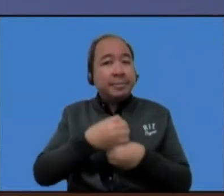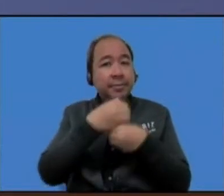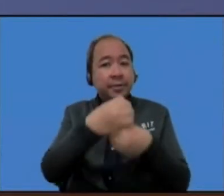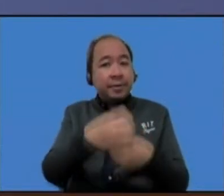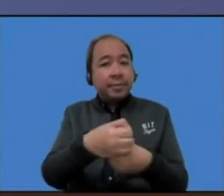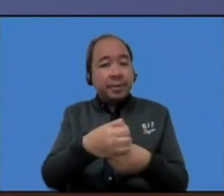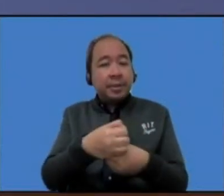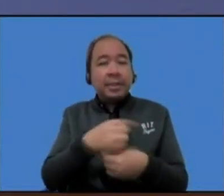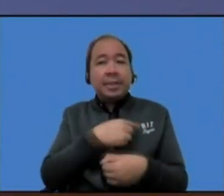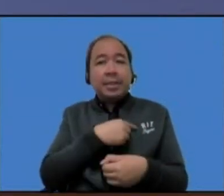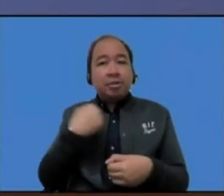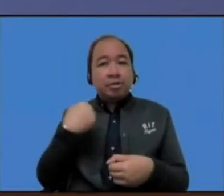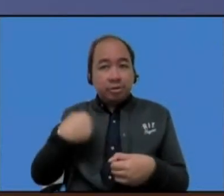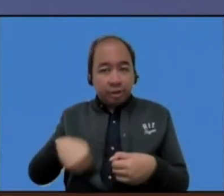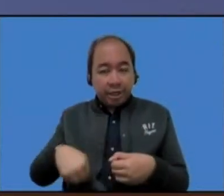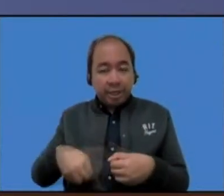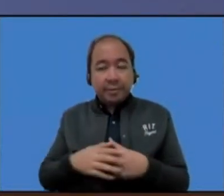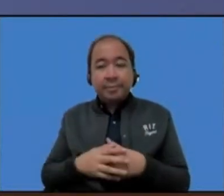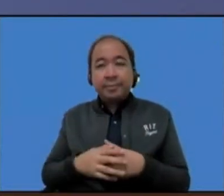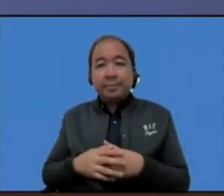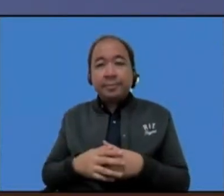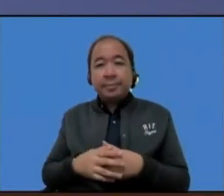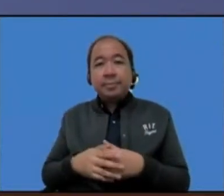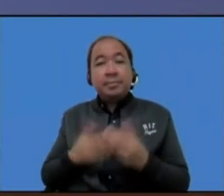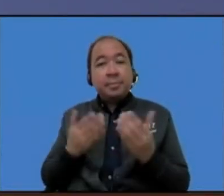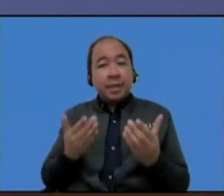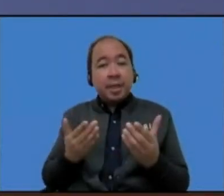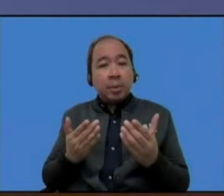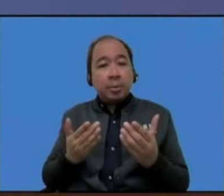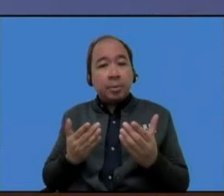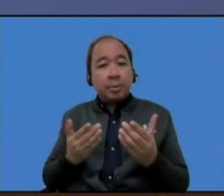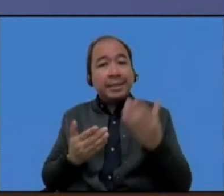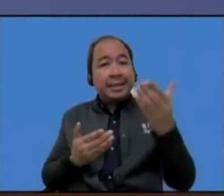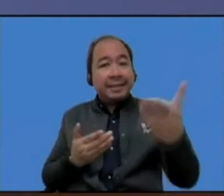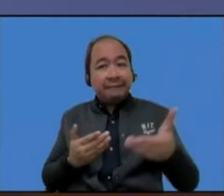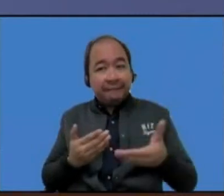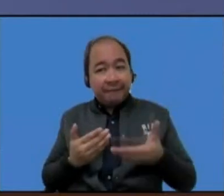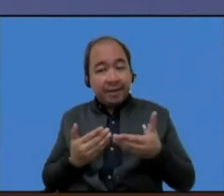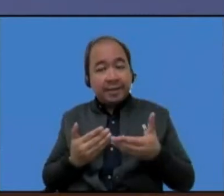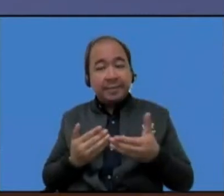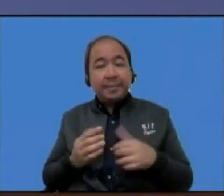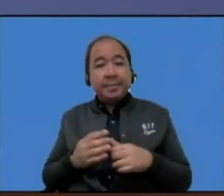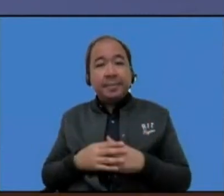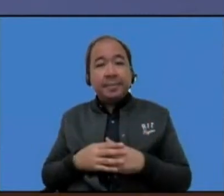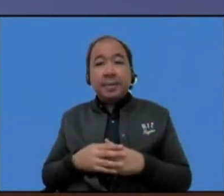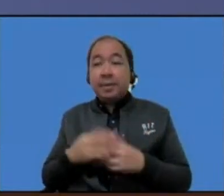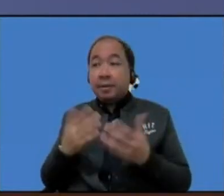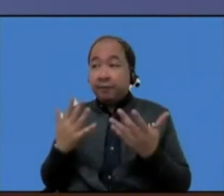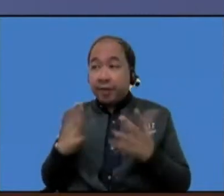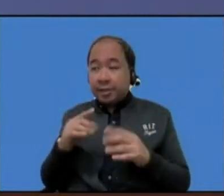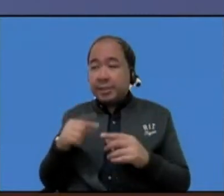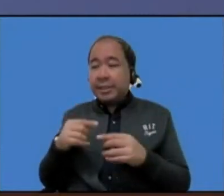from China, whom I now invite to take the floor, and followed